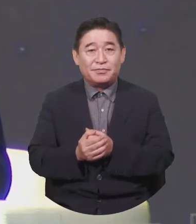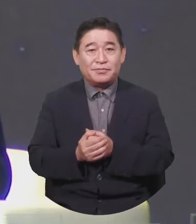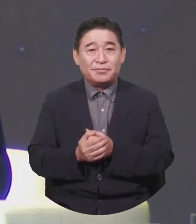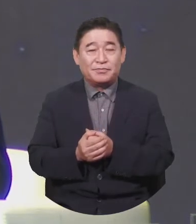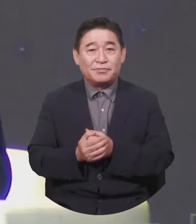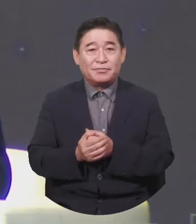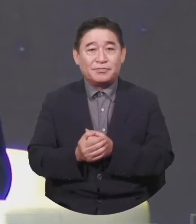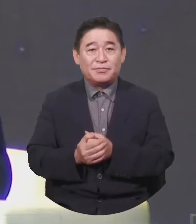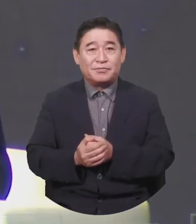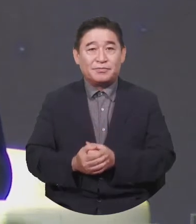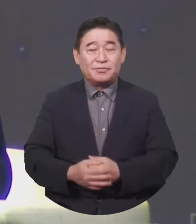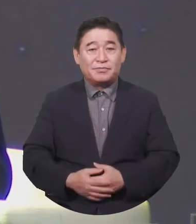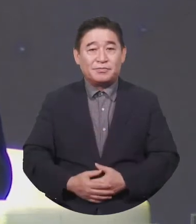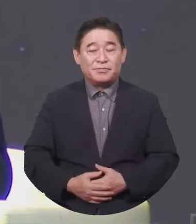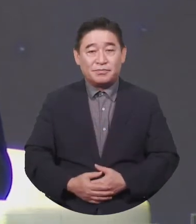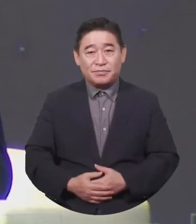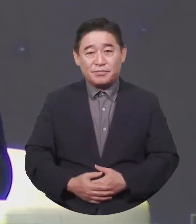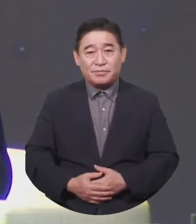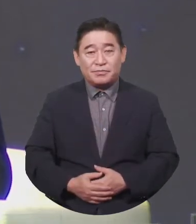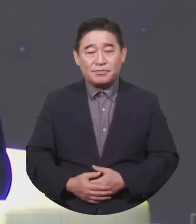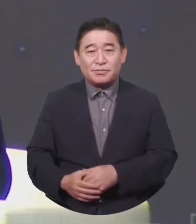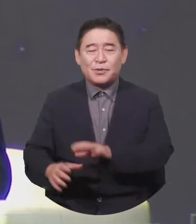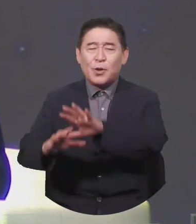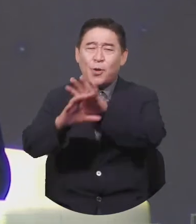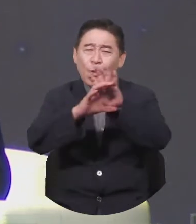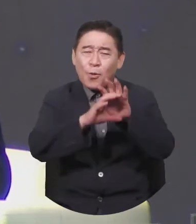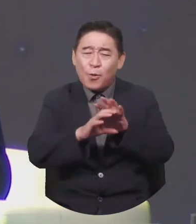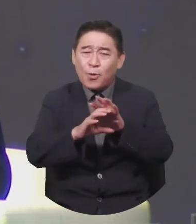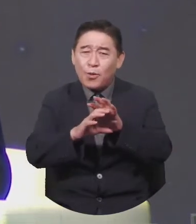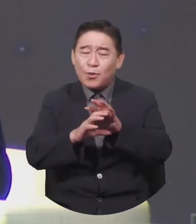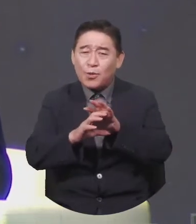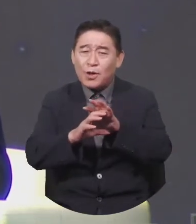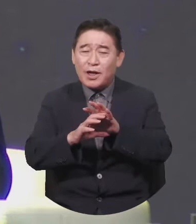developed against coronavirus relatively quickly,